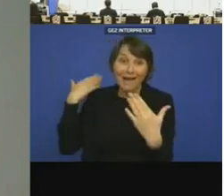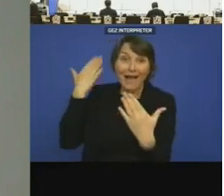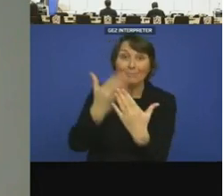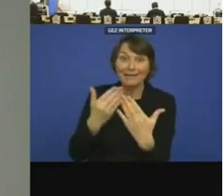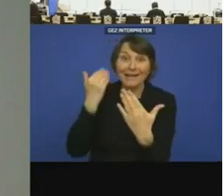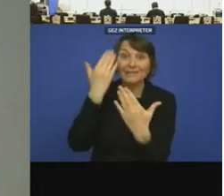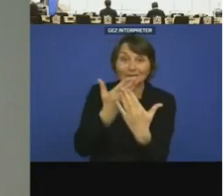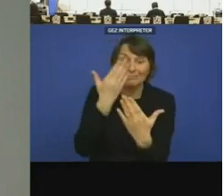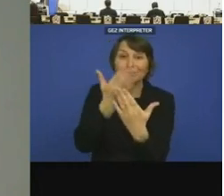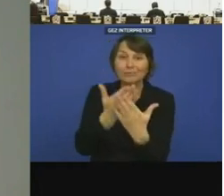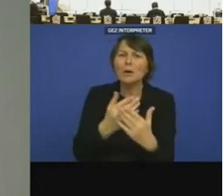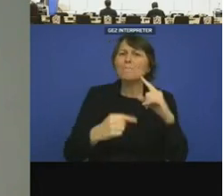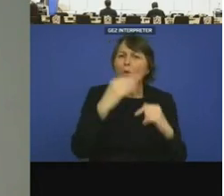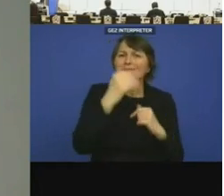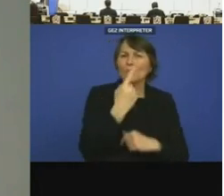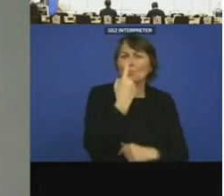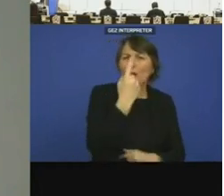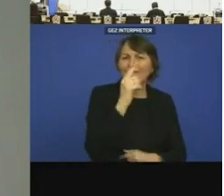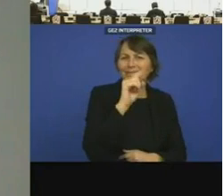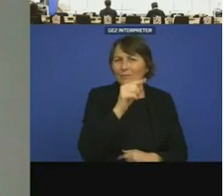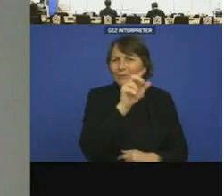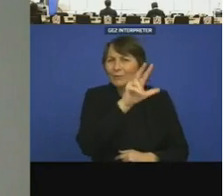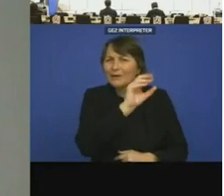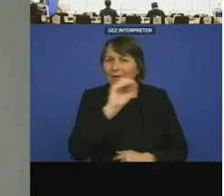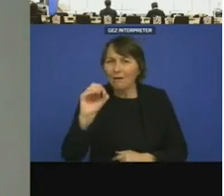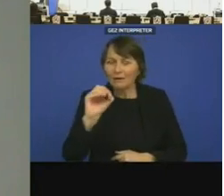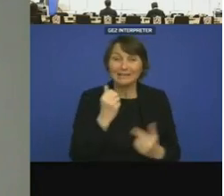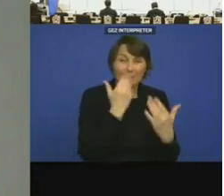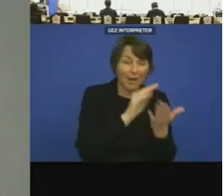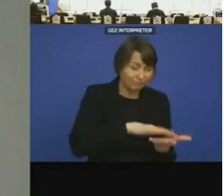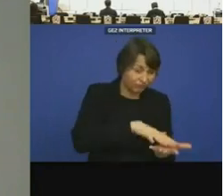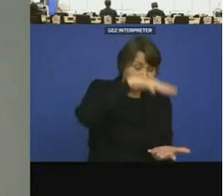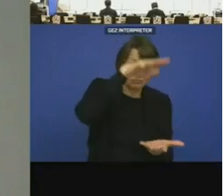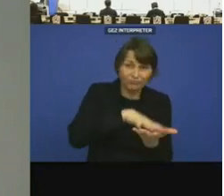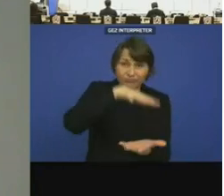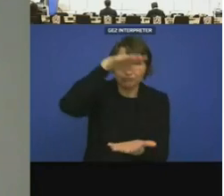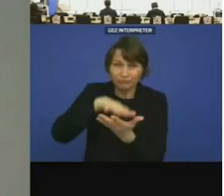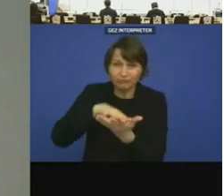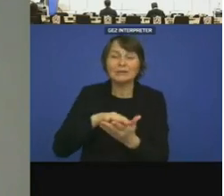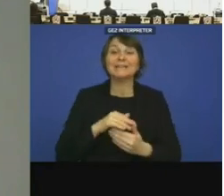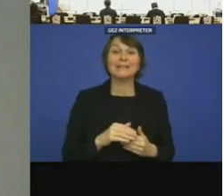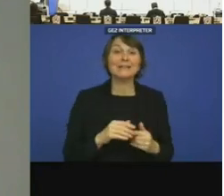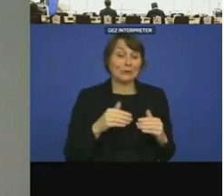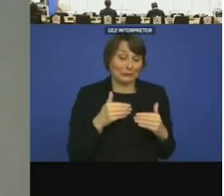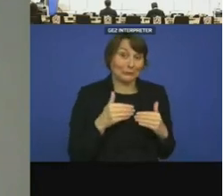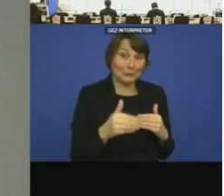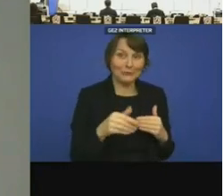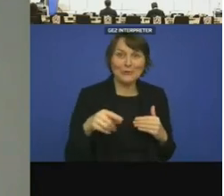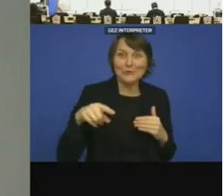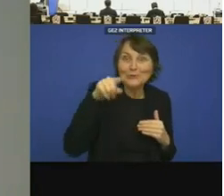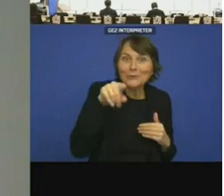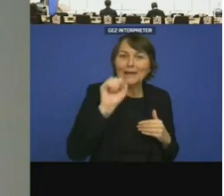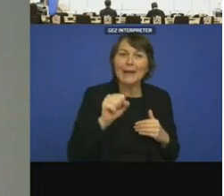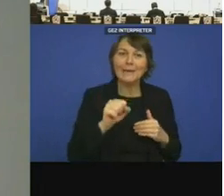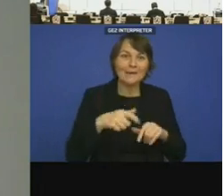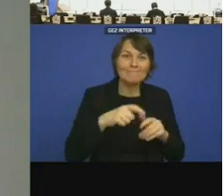Soon, all our successful applicants will have the chance to put their projects to work and make their innovative ideas